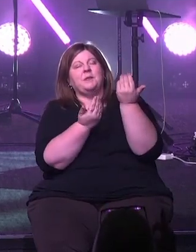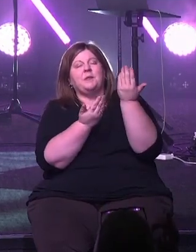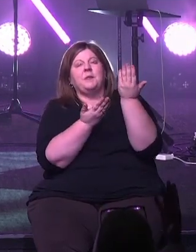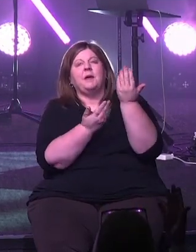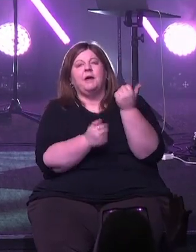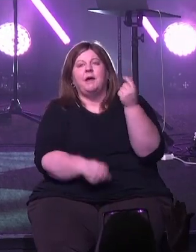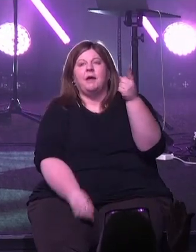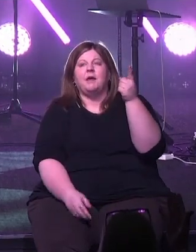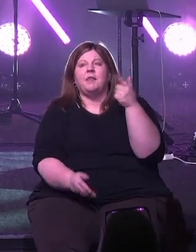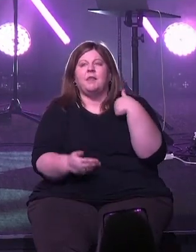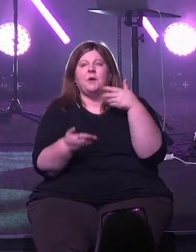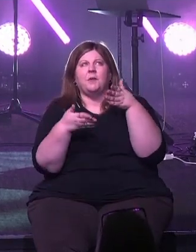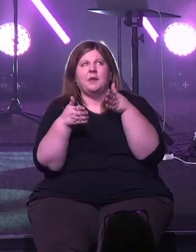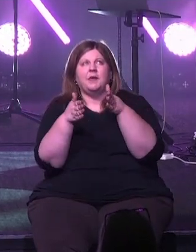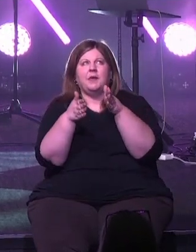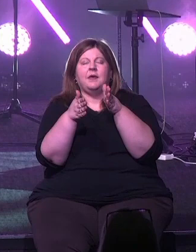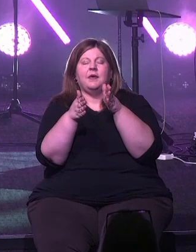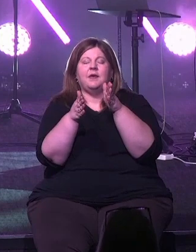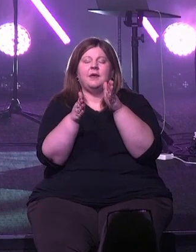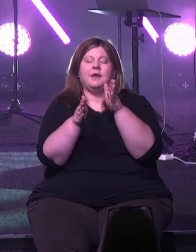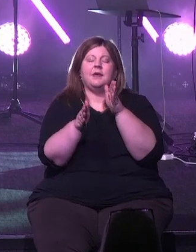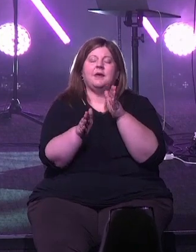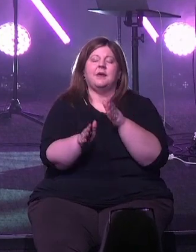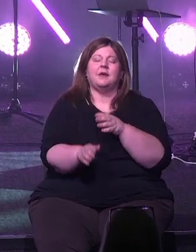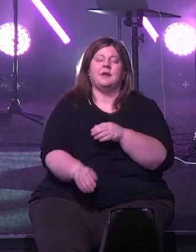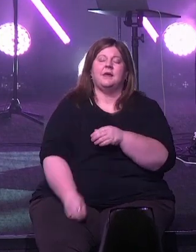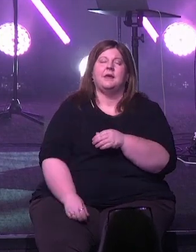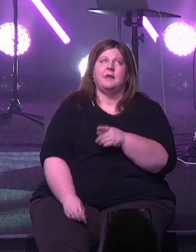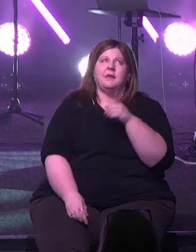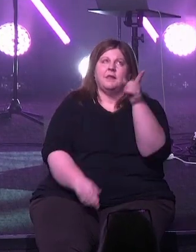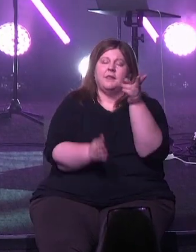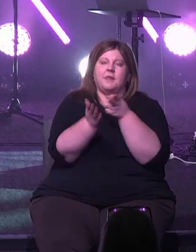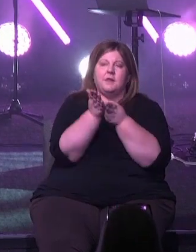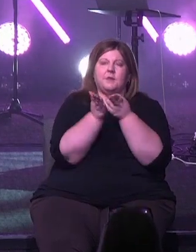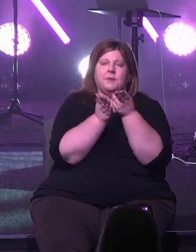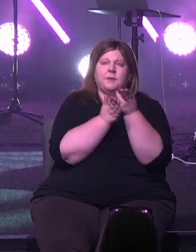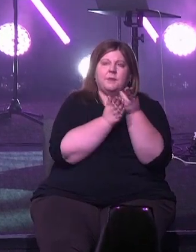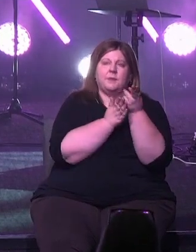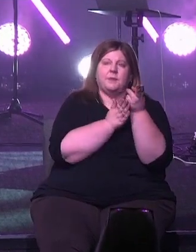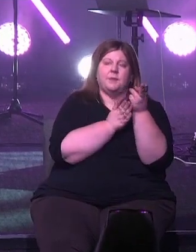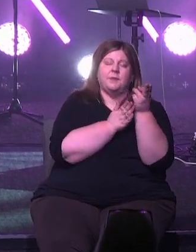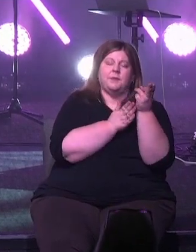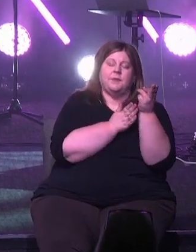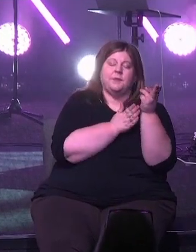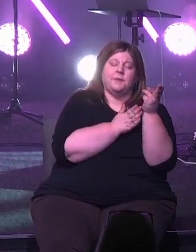you are the way, the